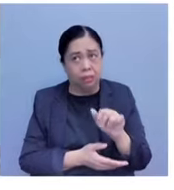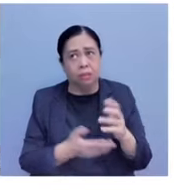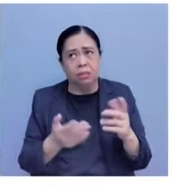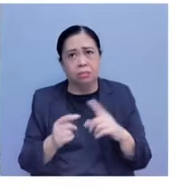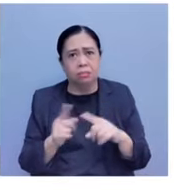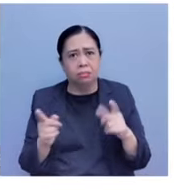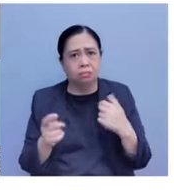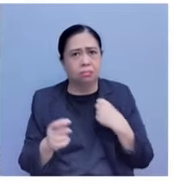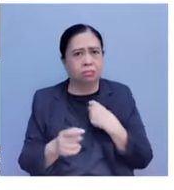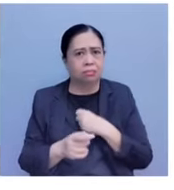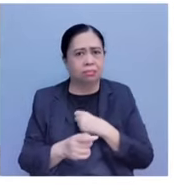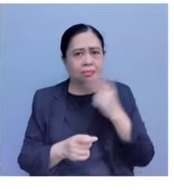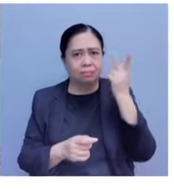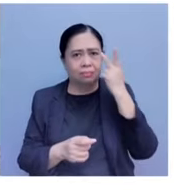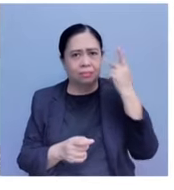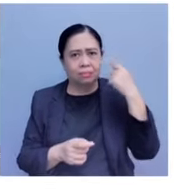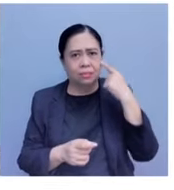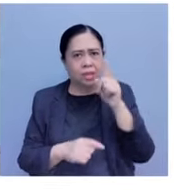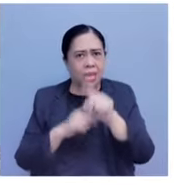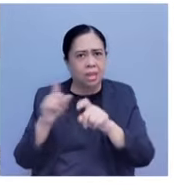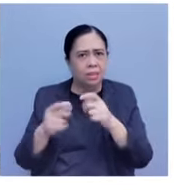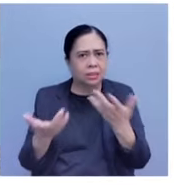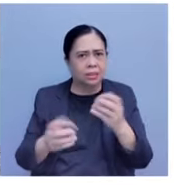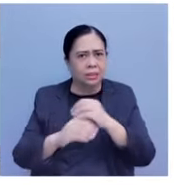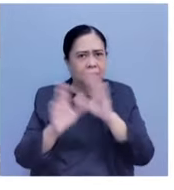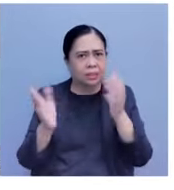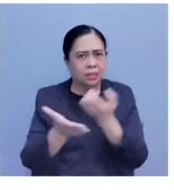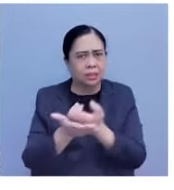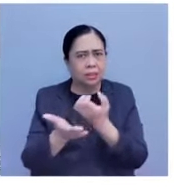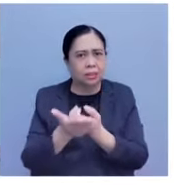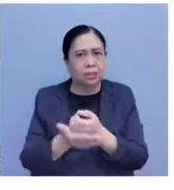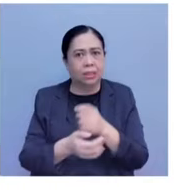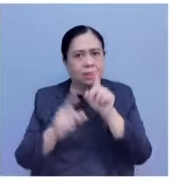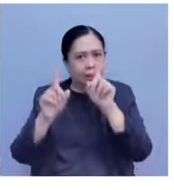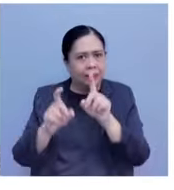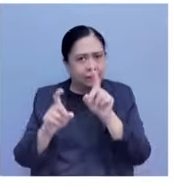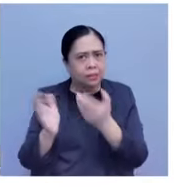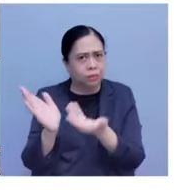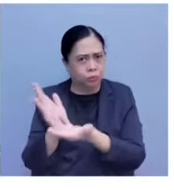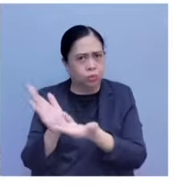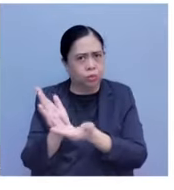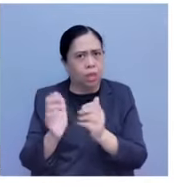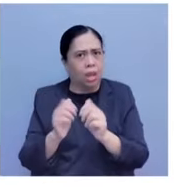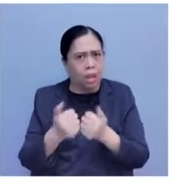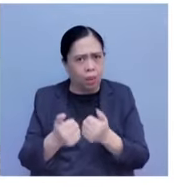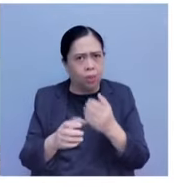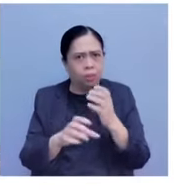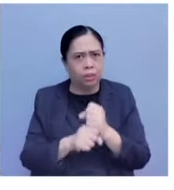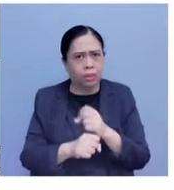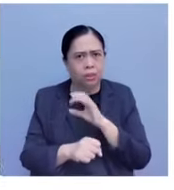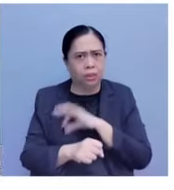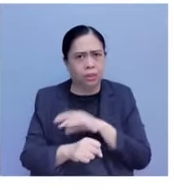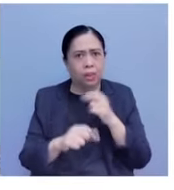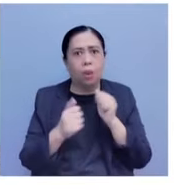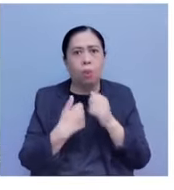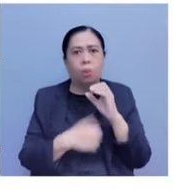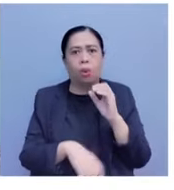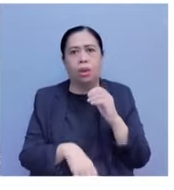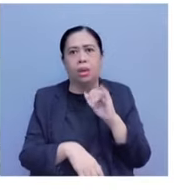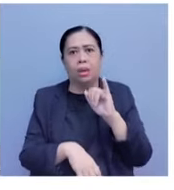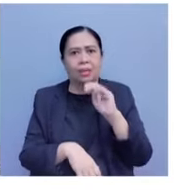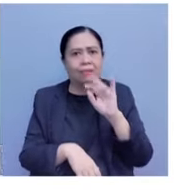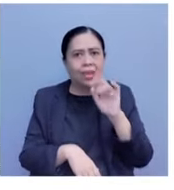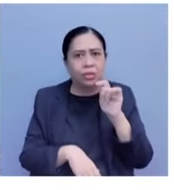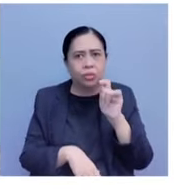the Senator Pimentel has been asking for a clear economic viability test from them to show how can they cope with inflation, how can they cope